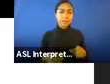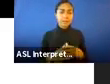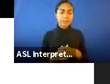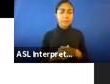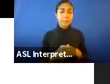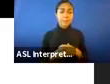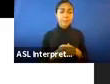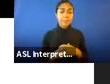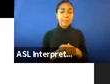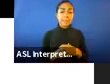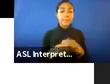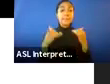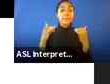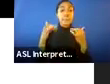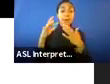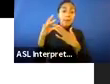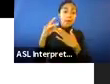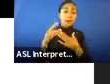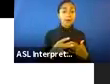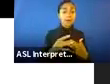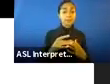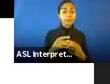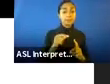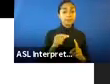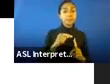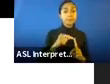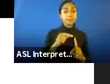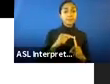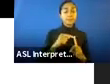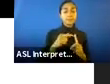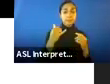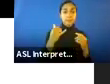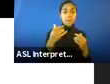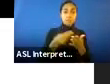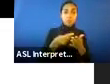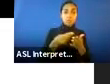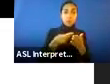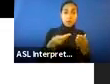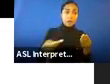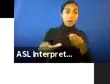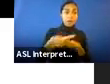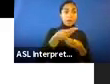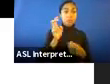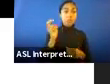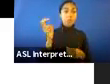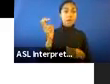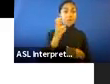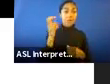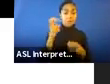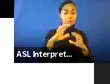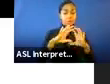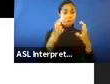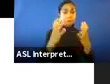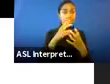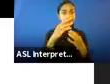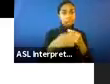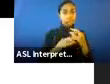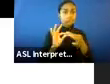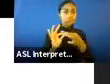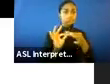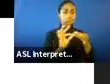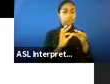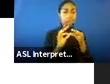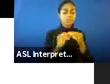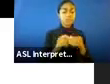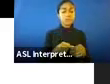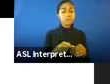Which brings us to the globalized networks of travel and trade that this moves on. These networks rely